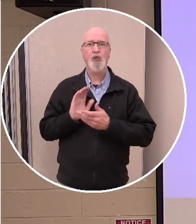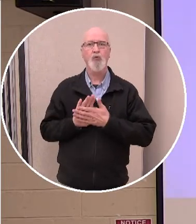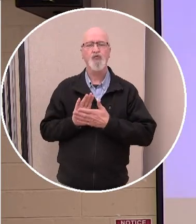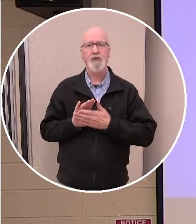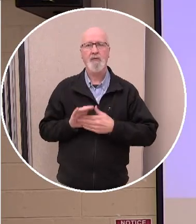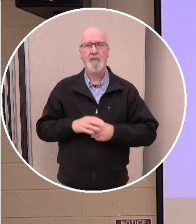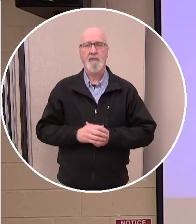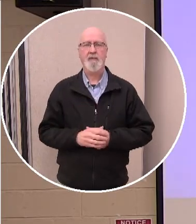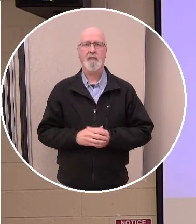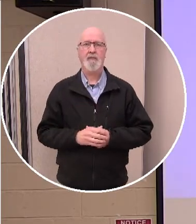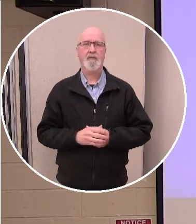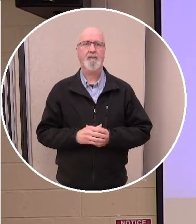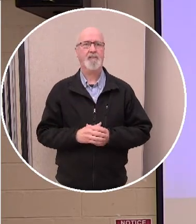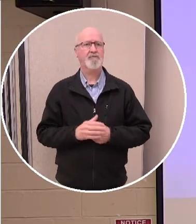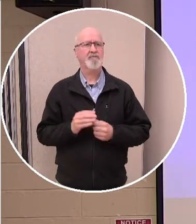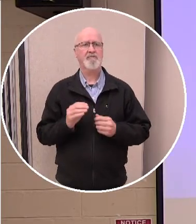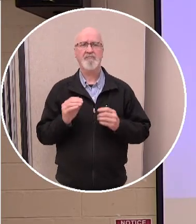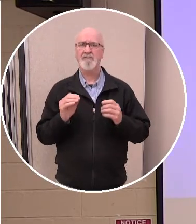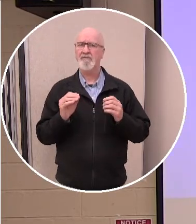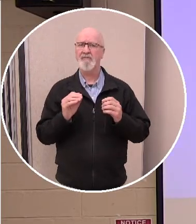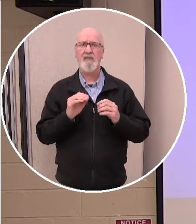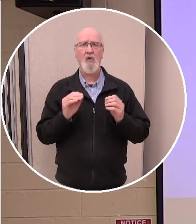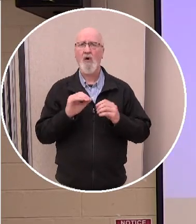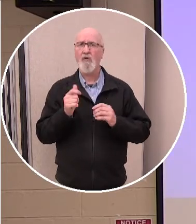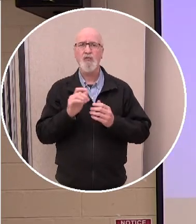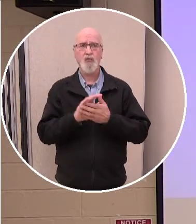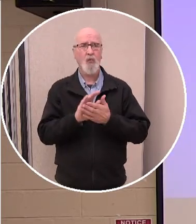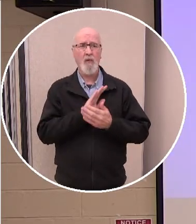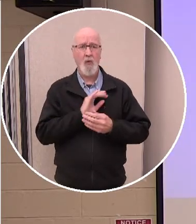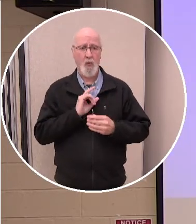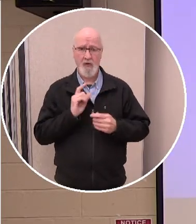no other school board the